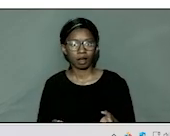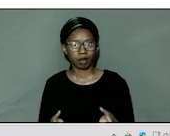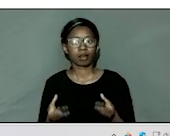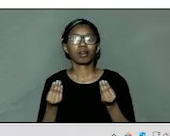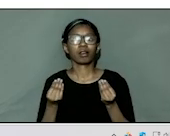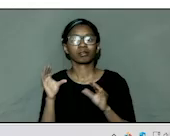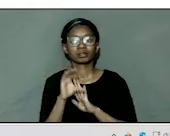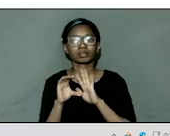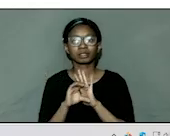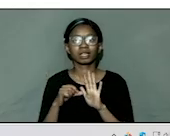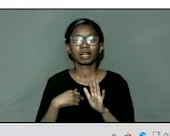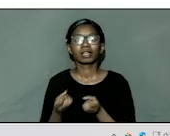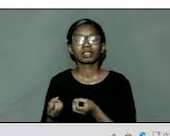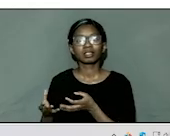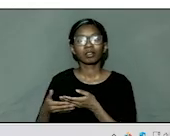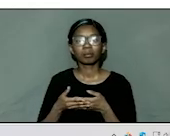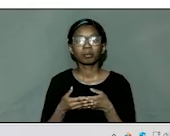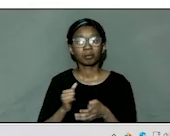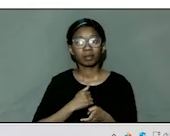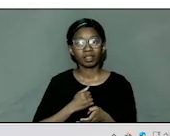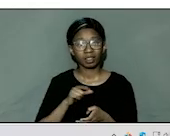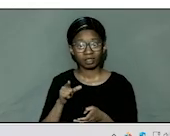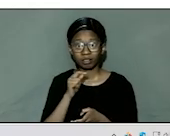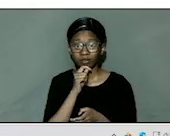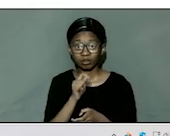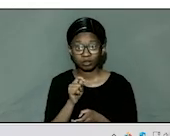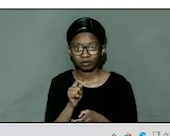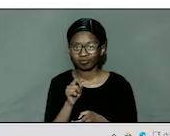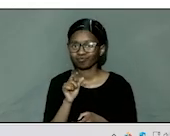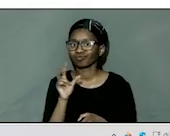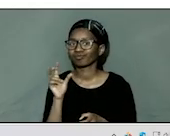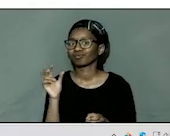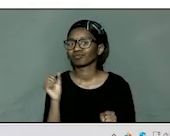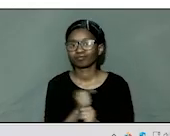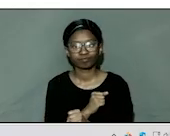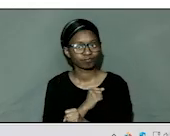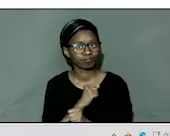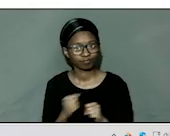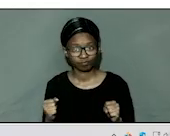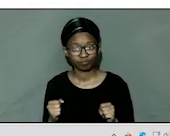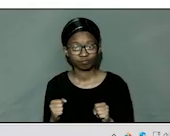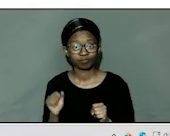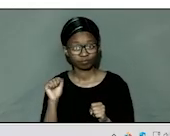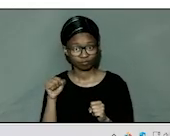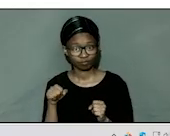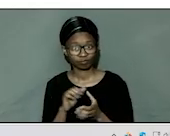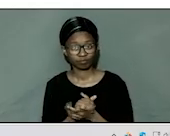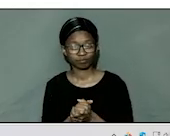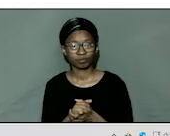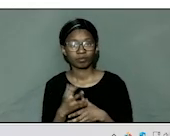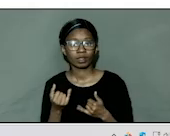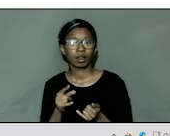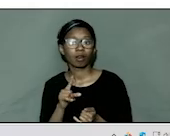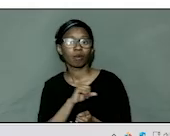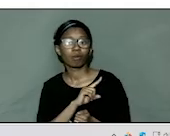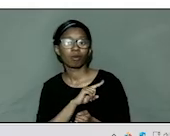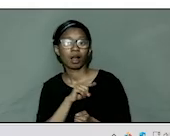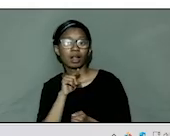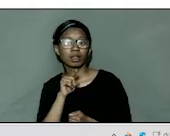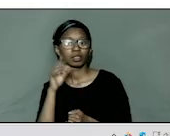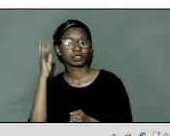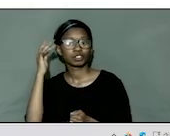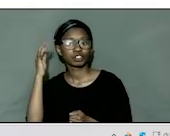to my offspring. Is that correct? Never. Good one. So the reason his theory